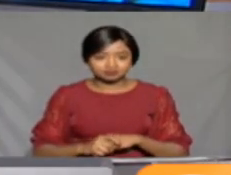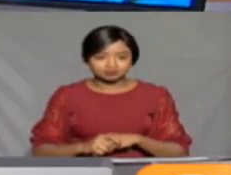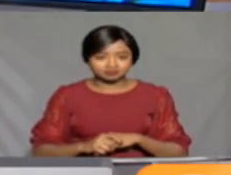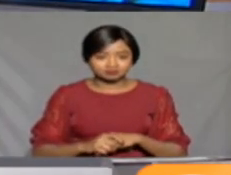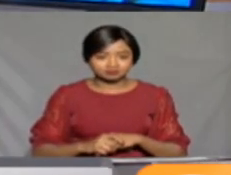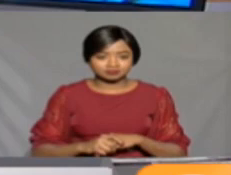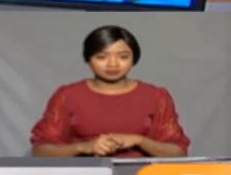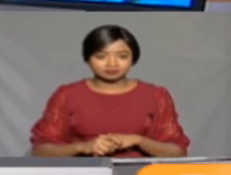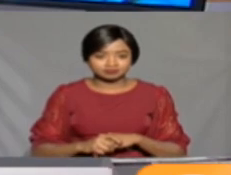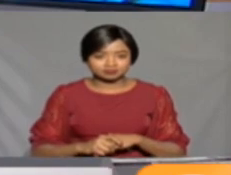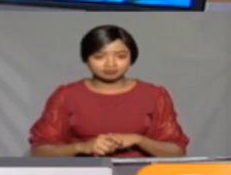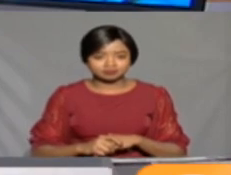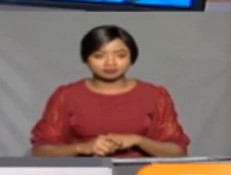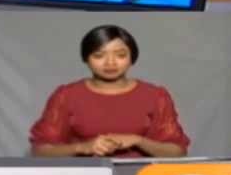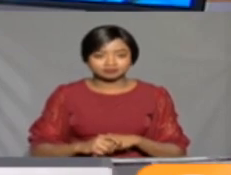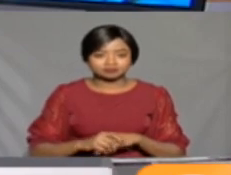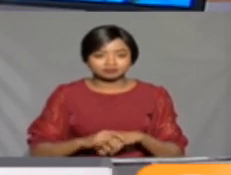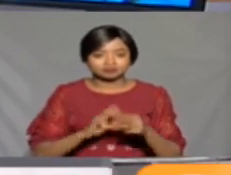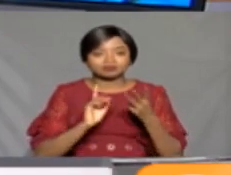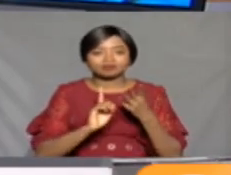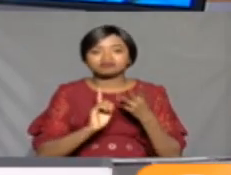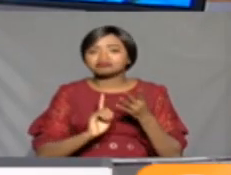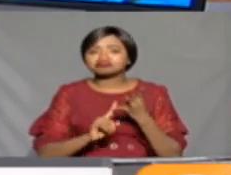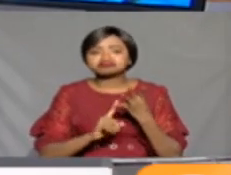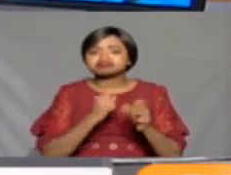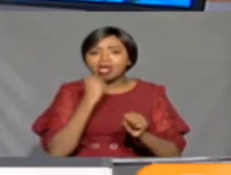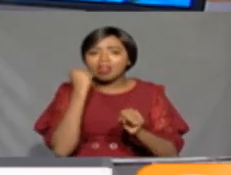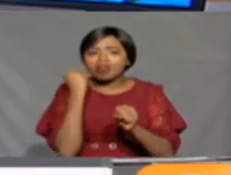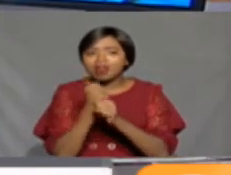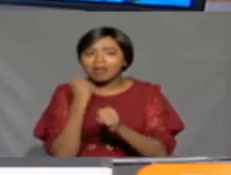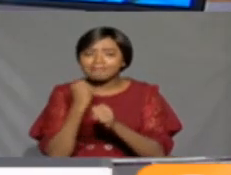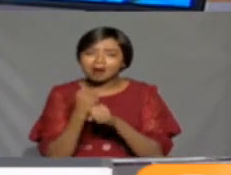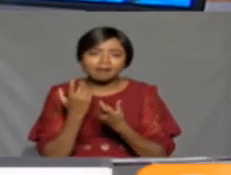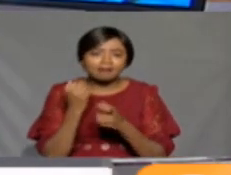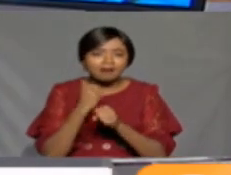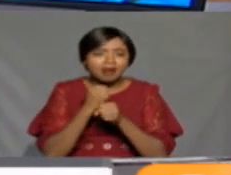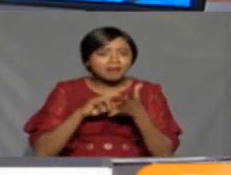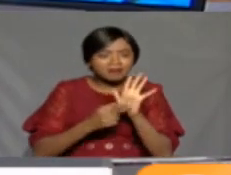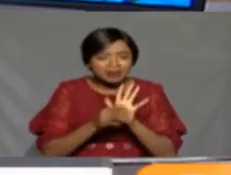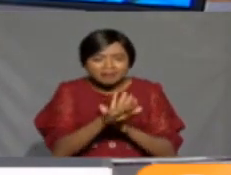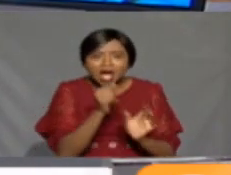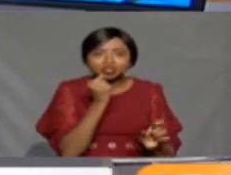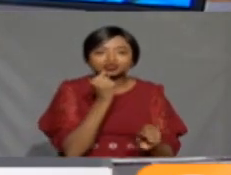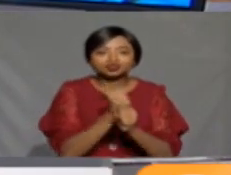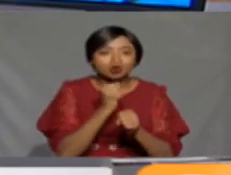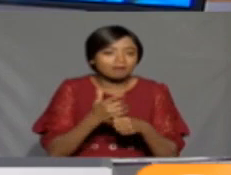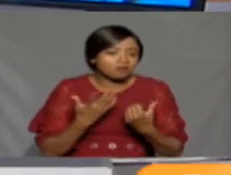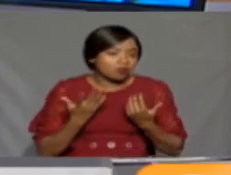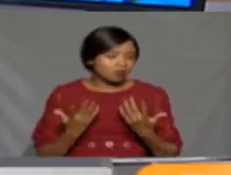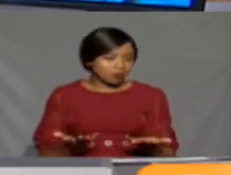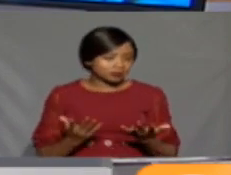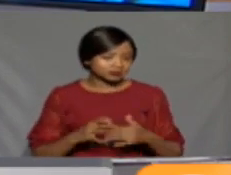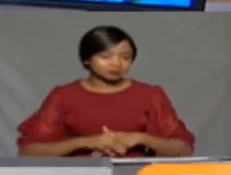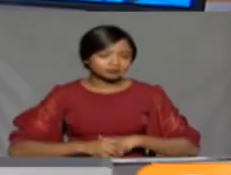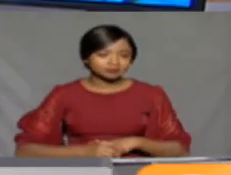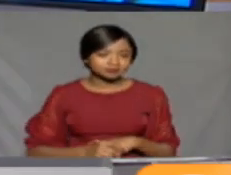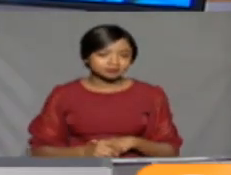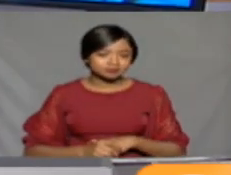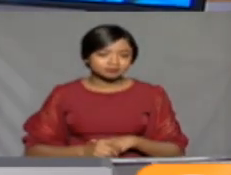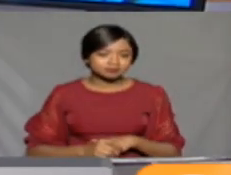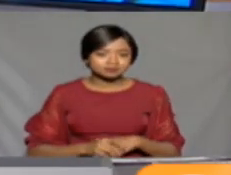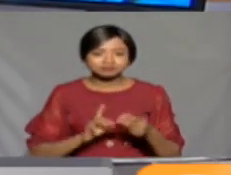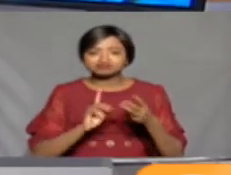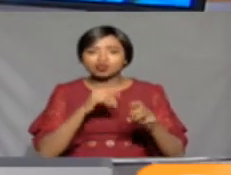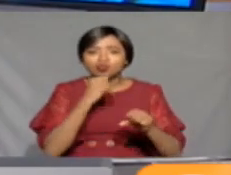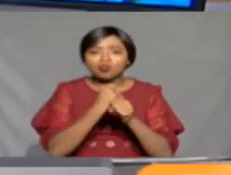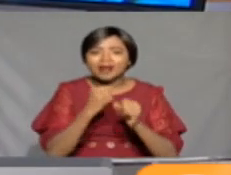that on the questionnaire as well. And labor force. What is the occupation or the different occupations of the members of that household? What